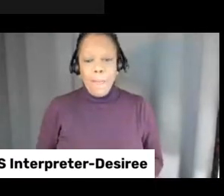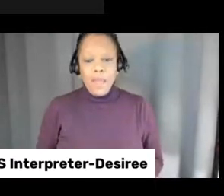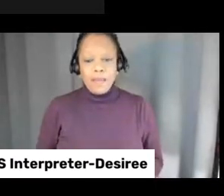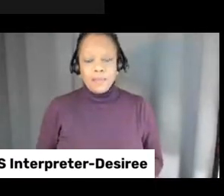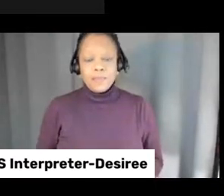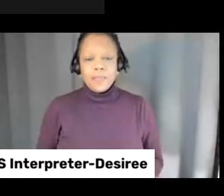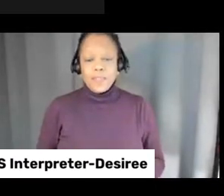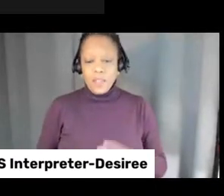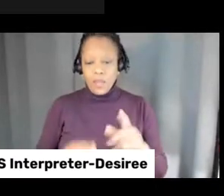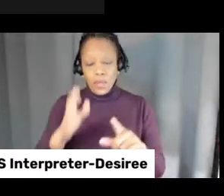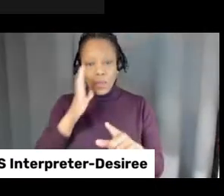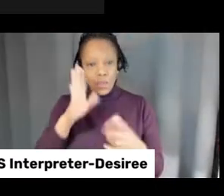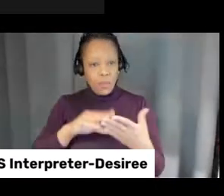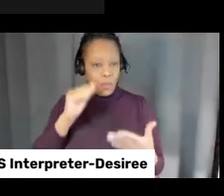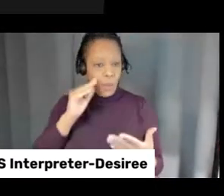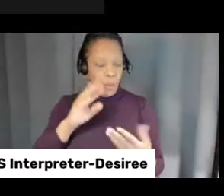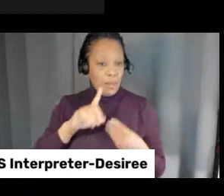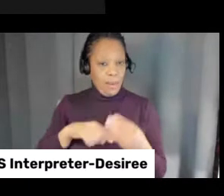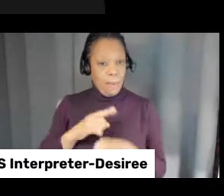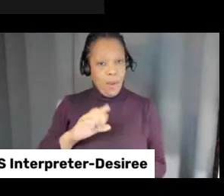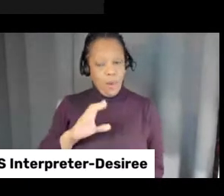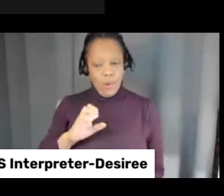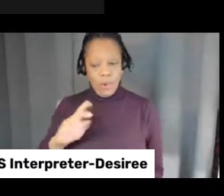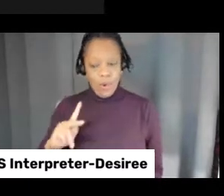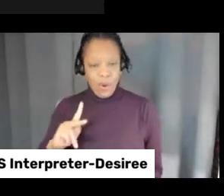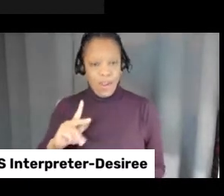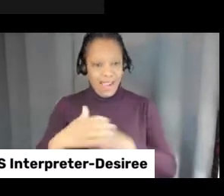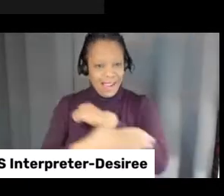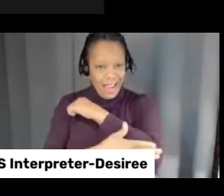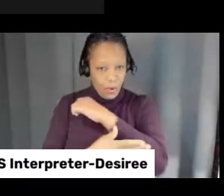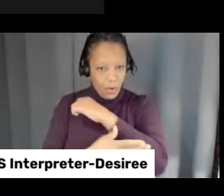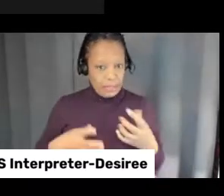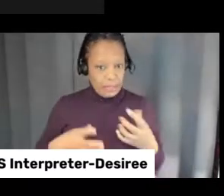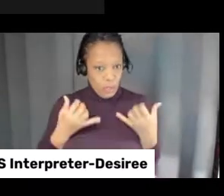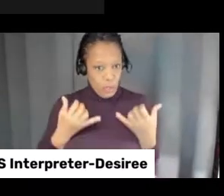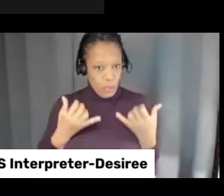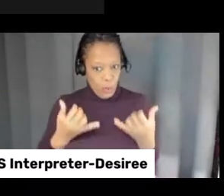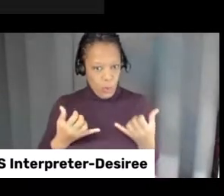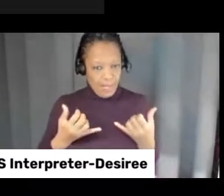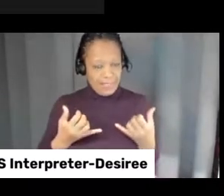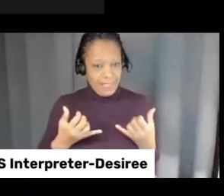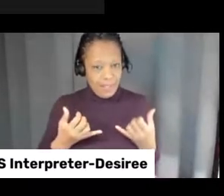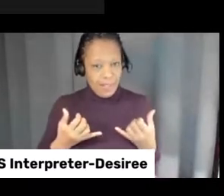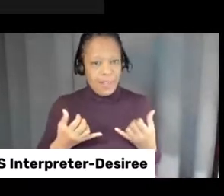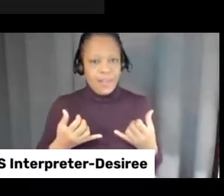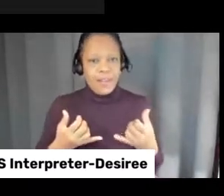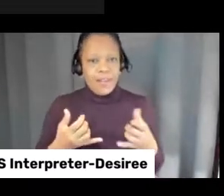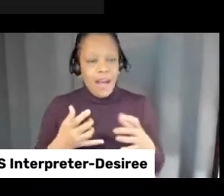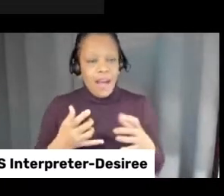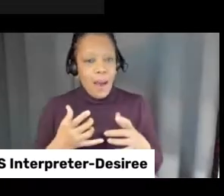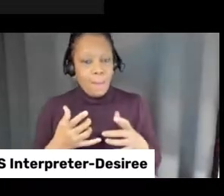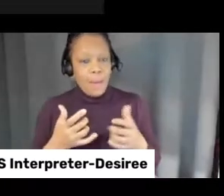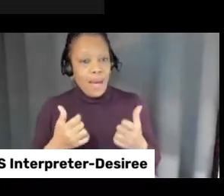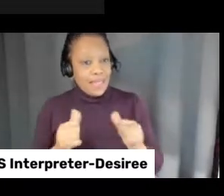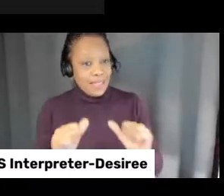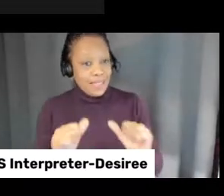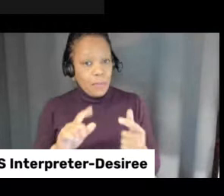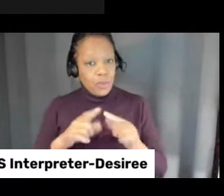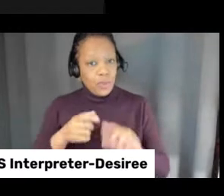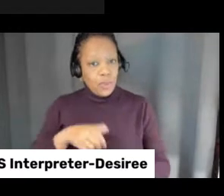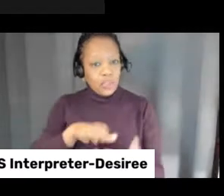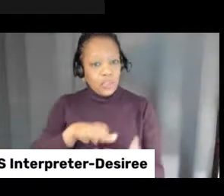County's current initiatives are that are specifically addressing racial equity and food